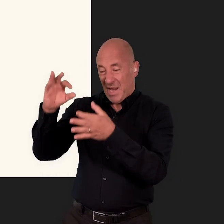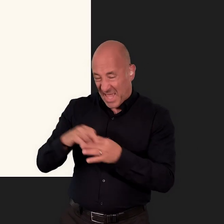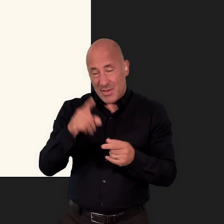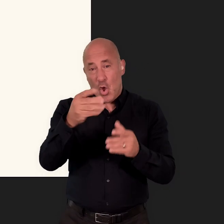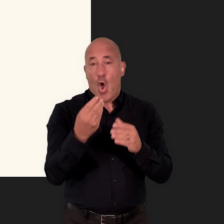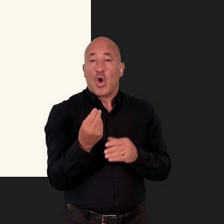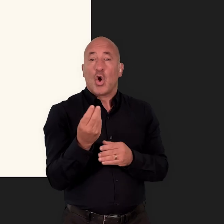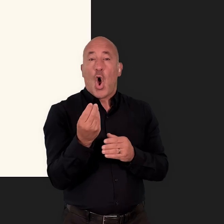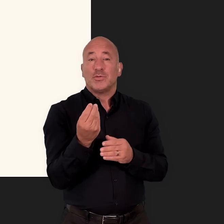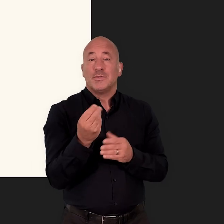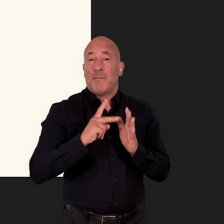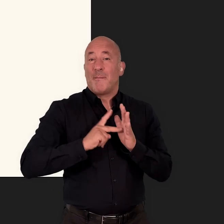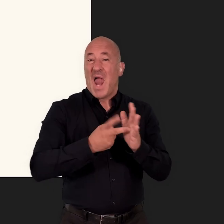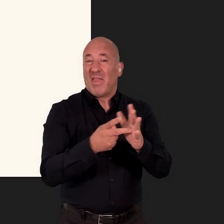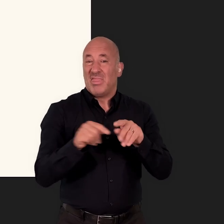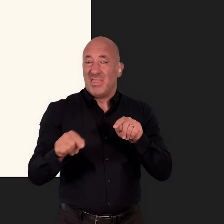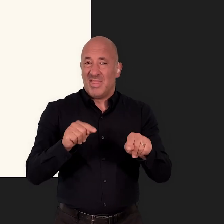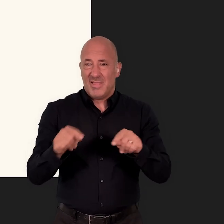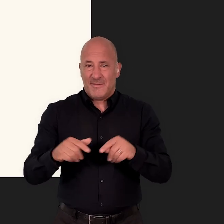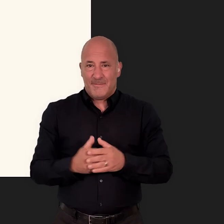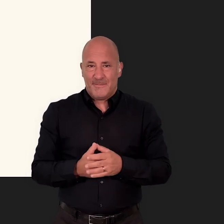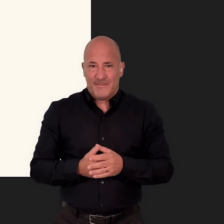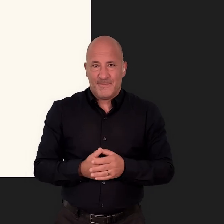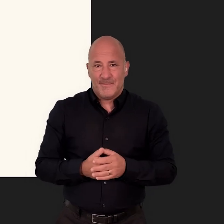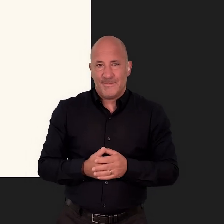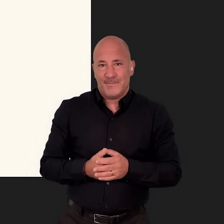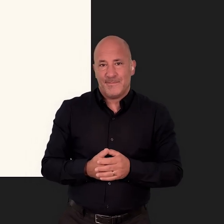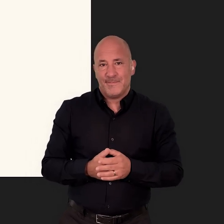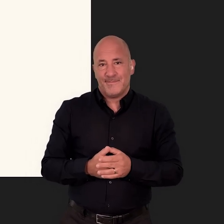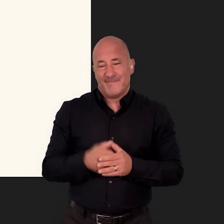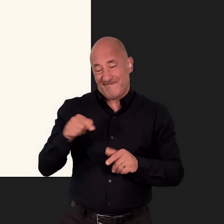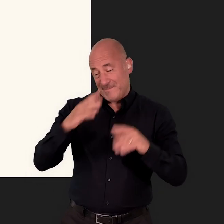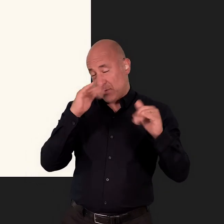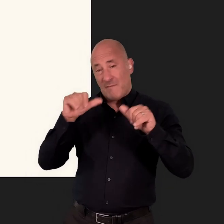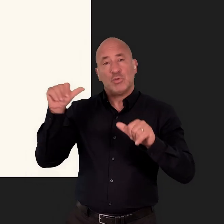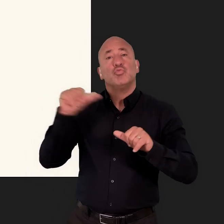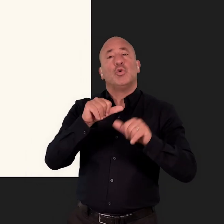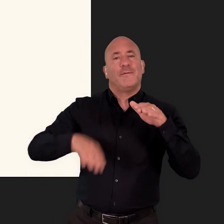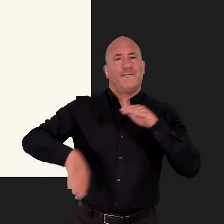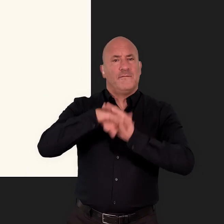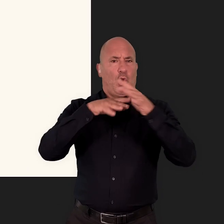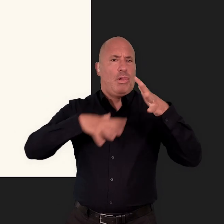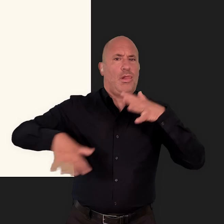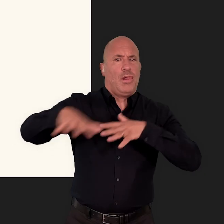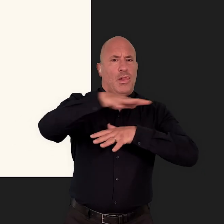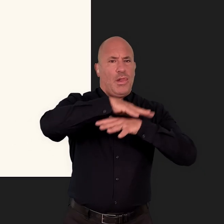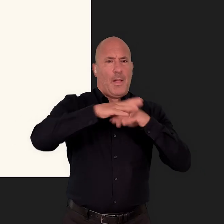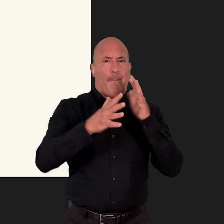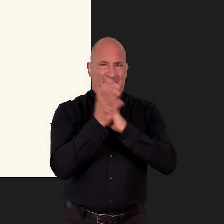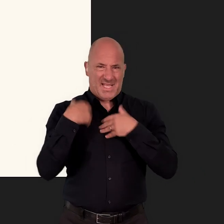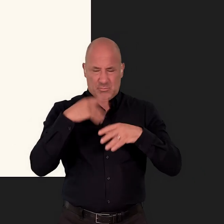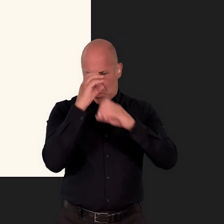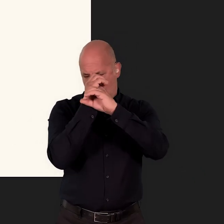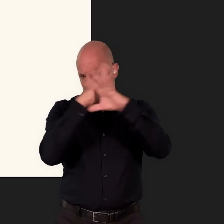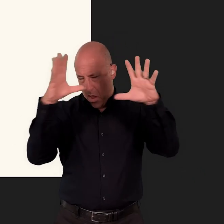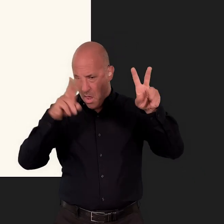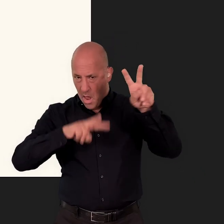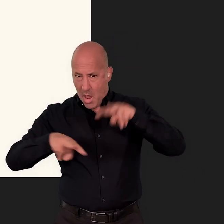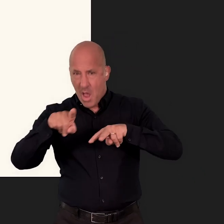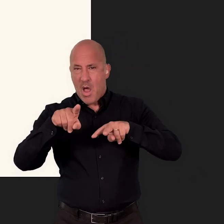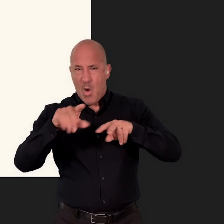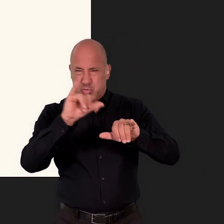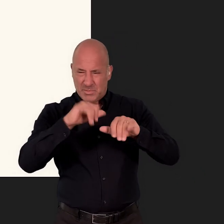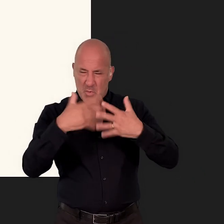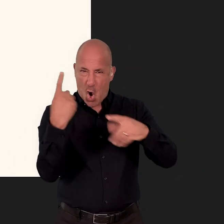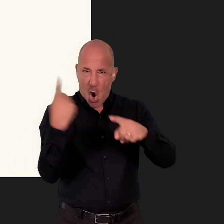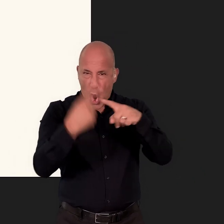costs will also go on to inform your cost plan. Your condition survey should be for the whole site, so